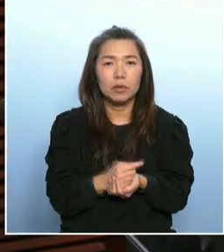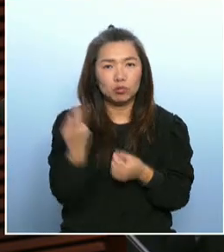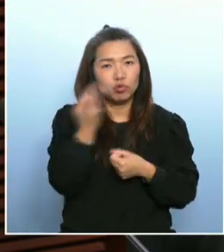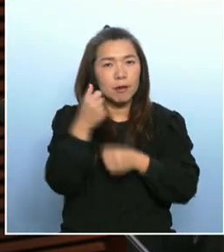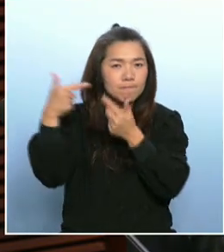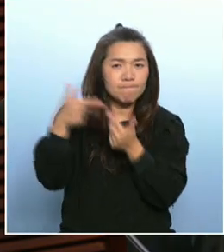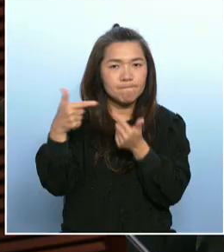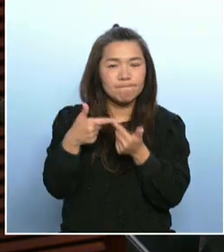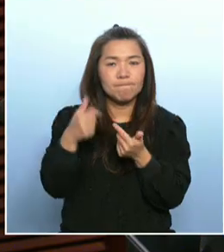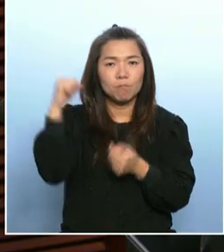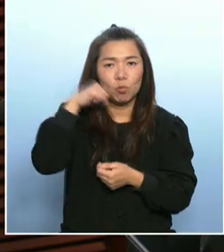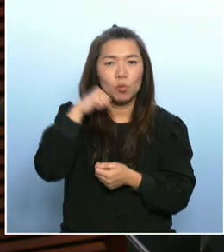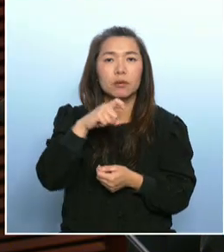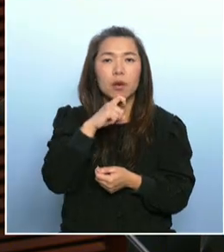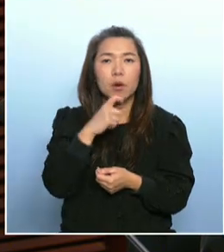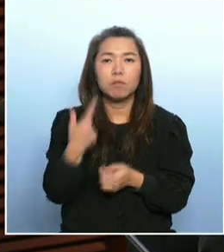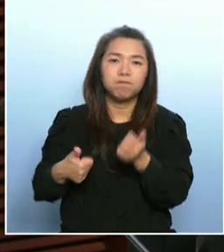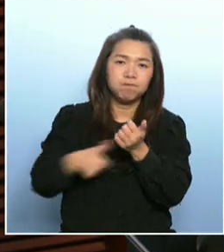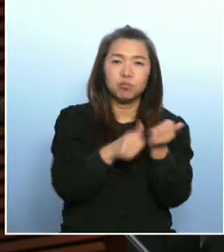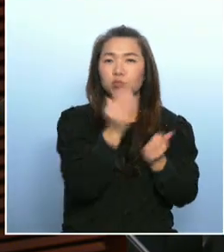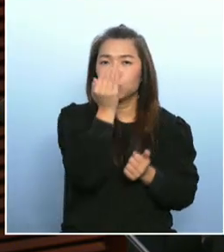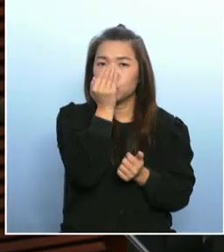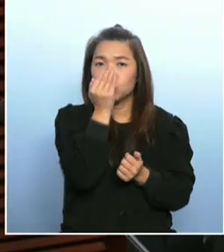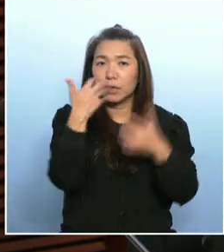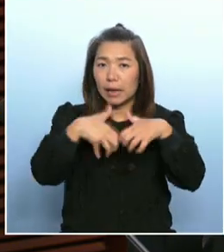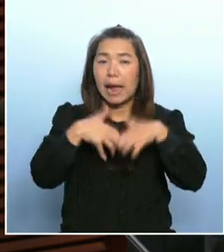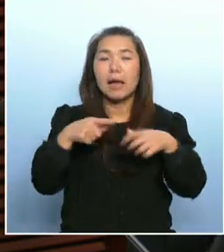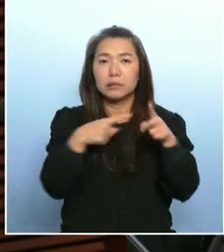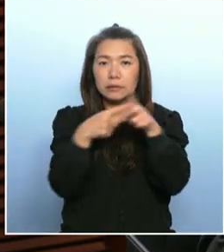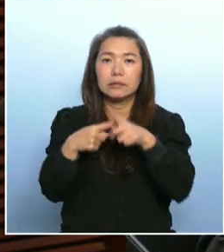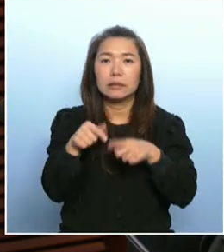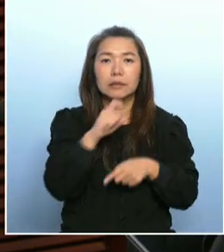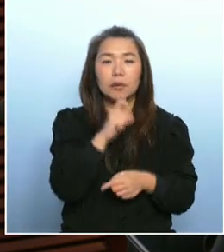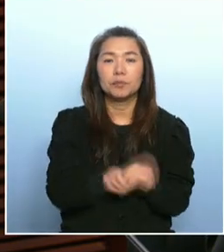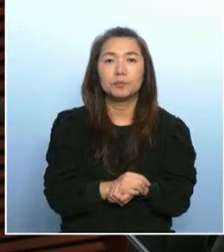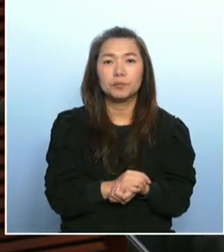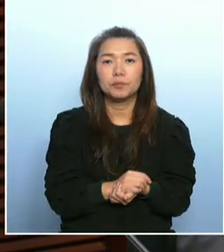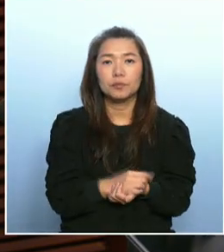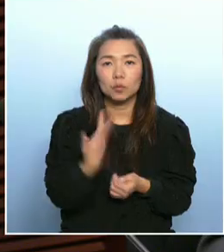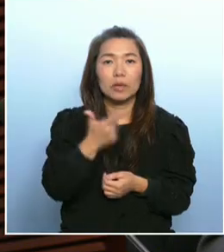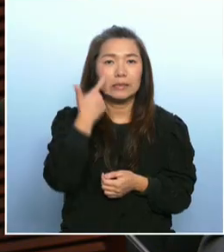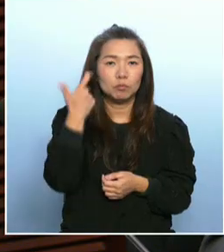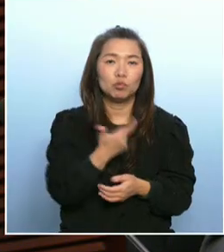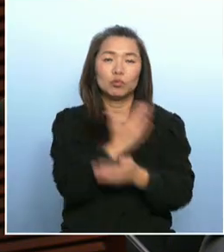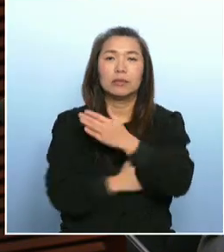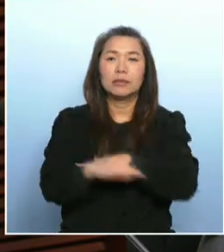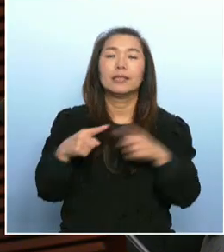they are usually taken care of at their own homes. Some of them rely on